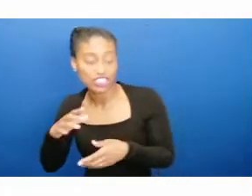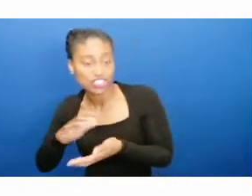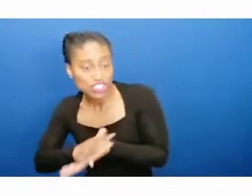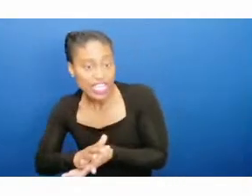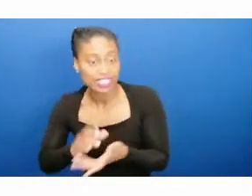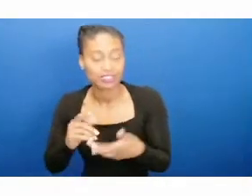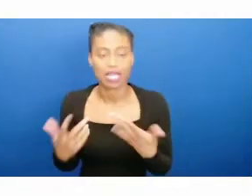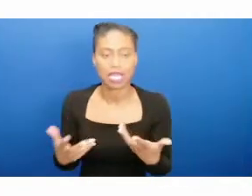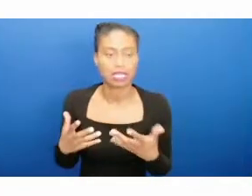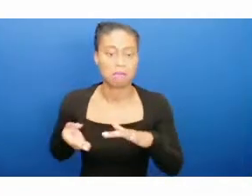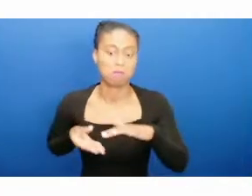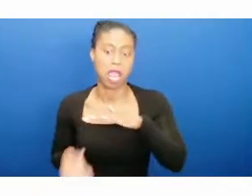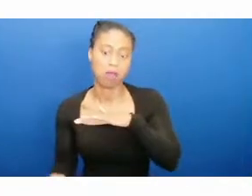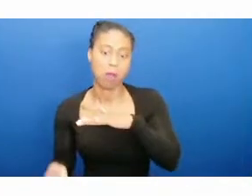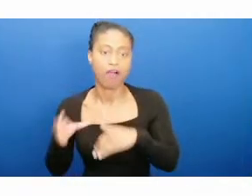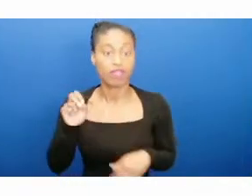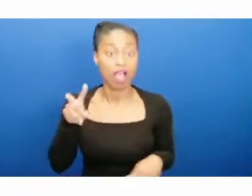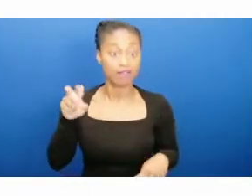too.